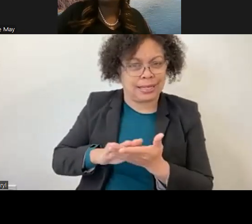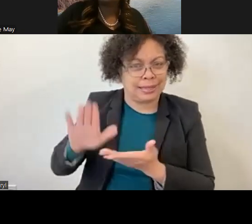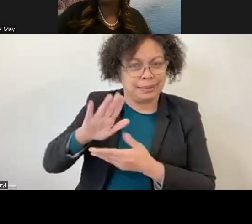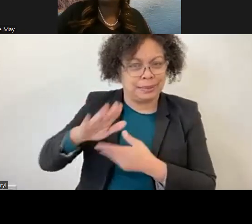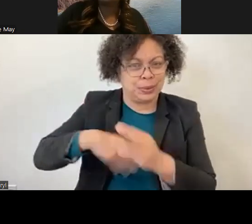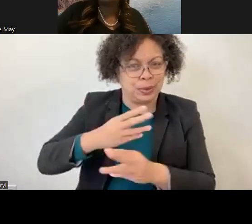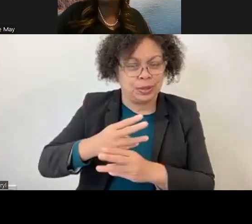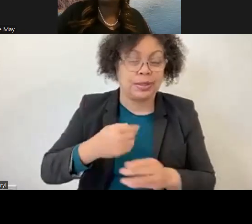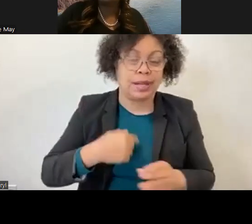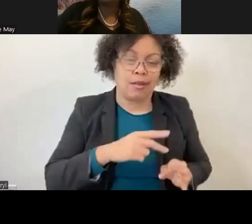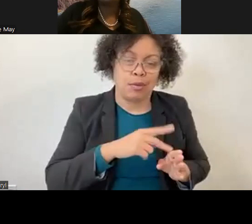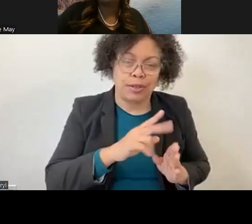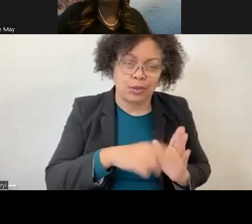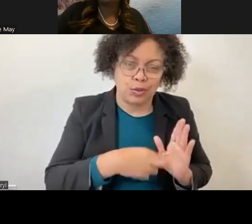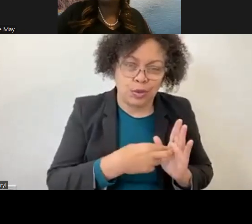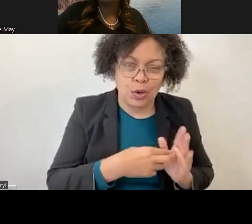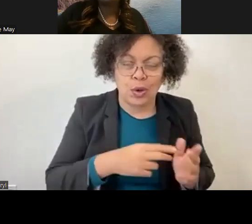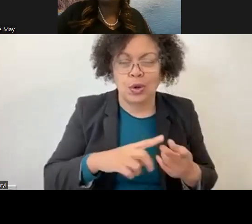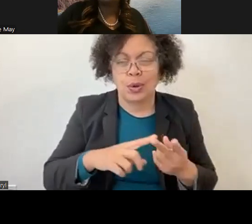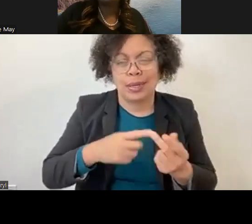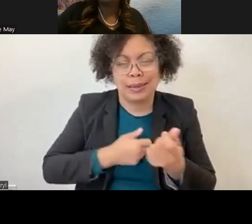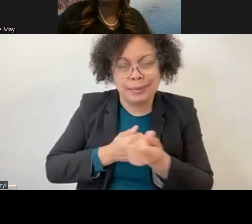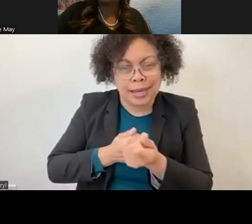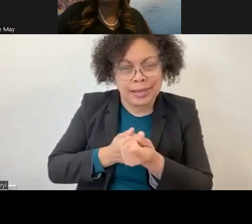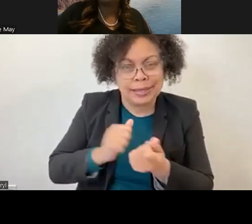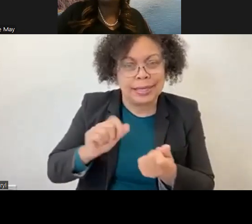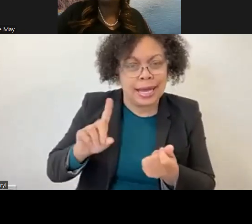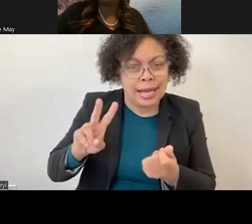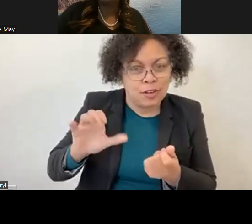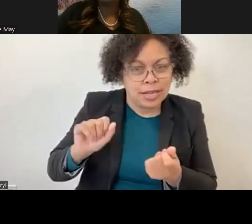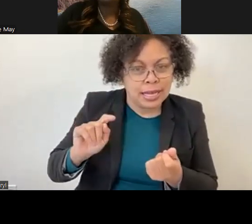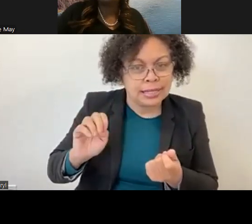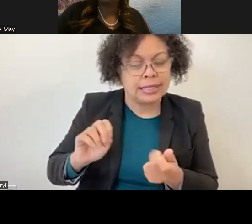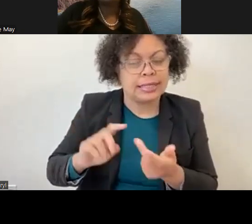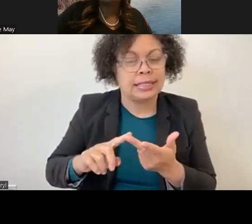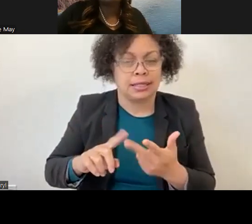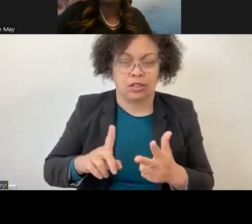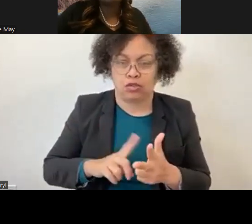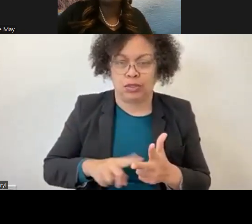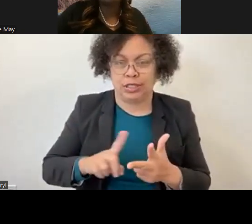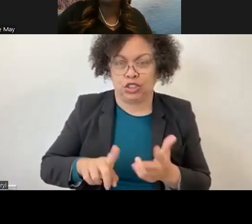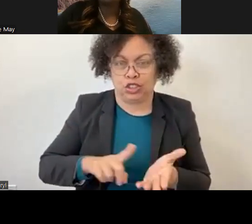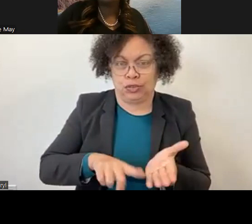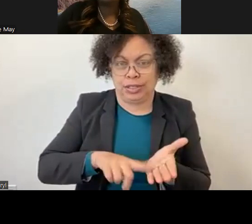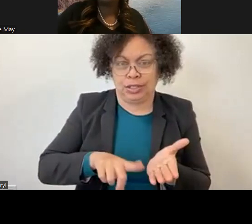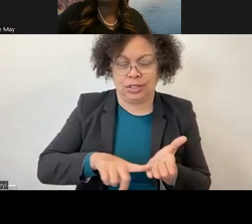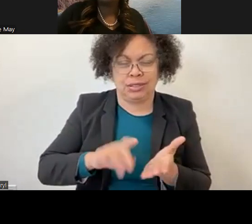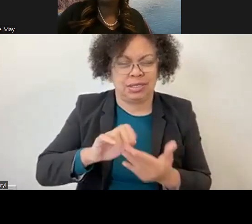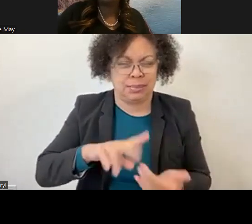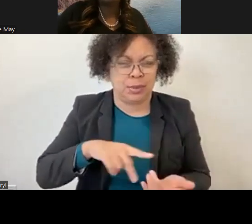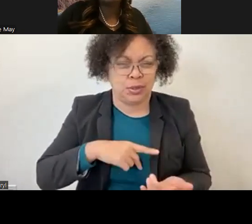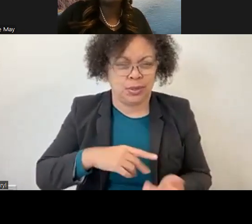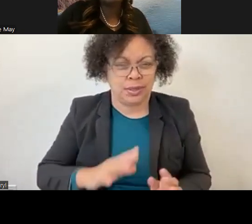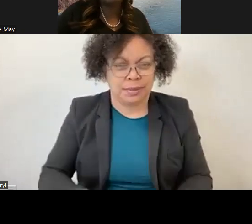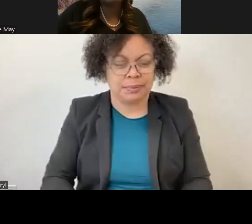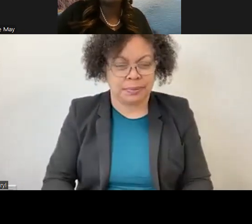and my role in sort of advocacy and research is personal. And so,